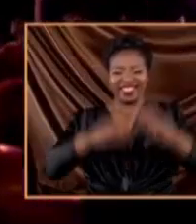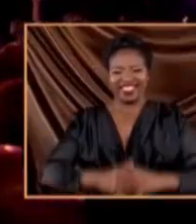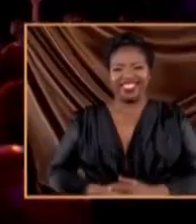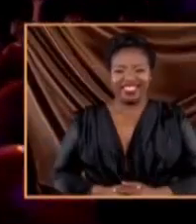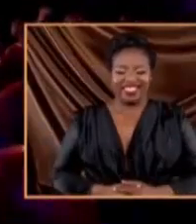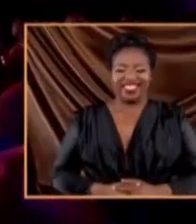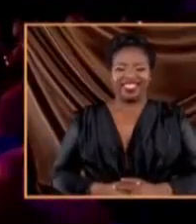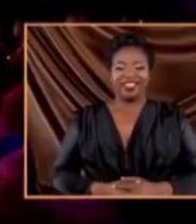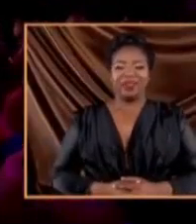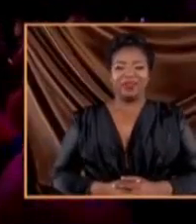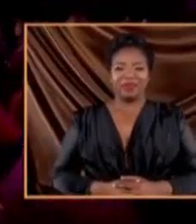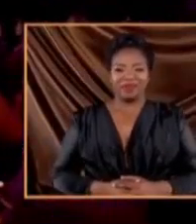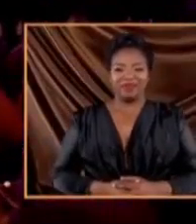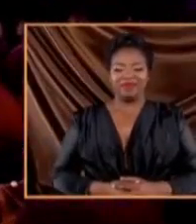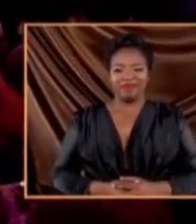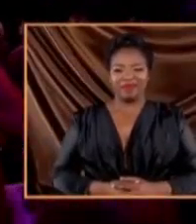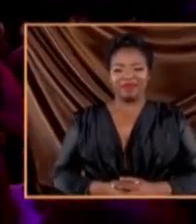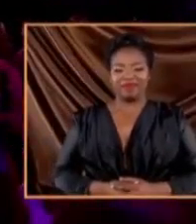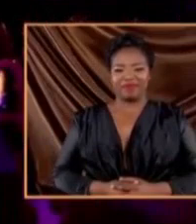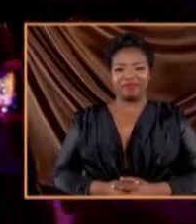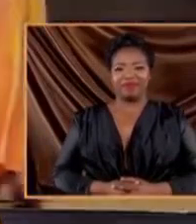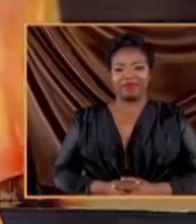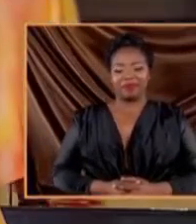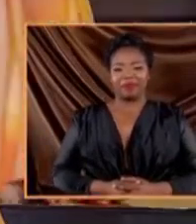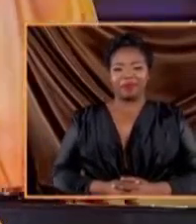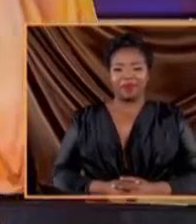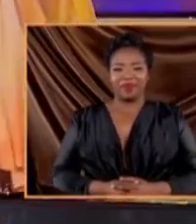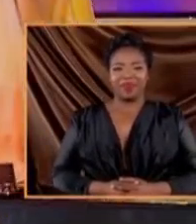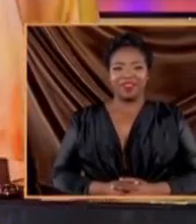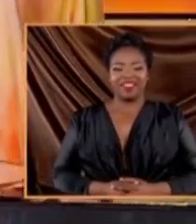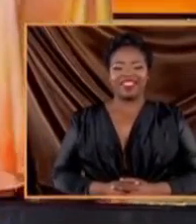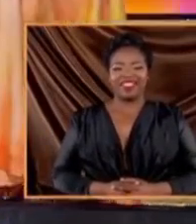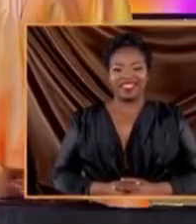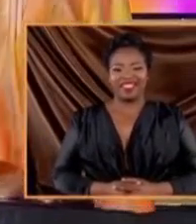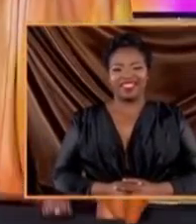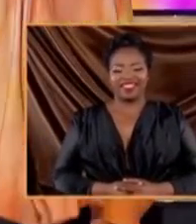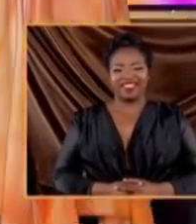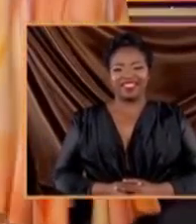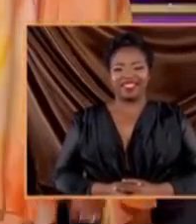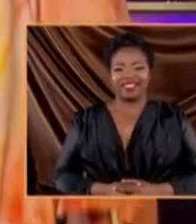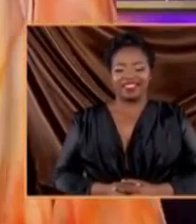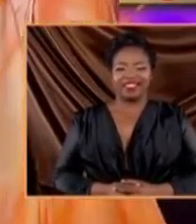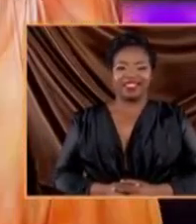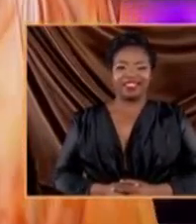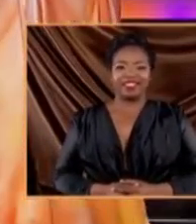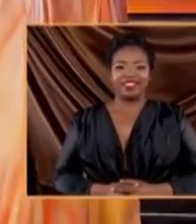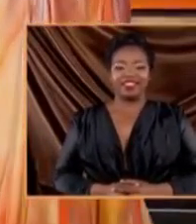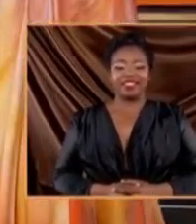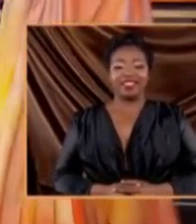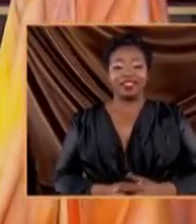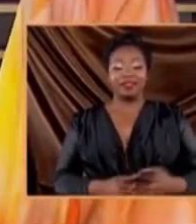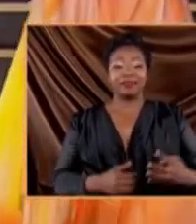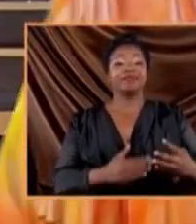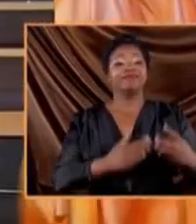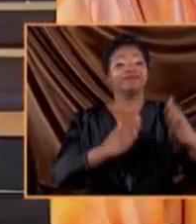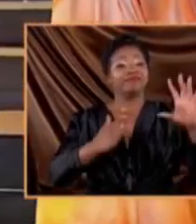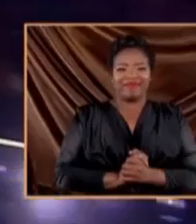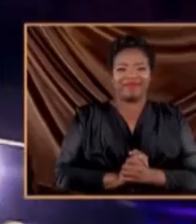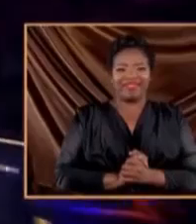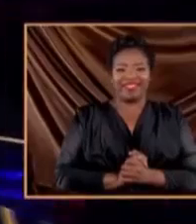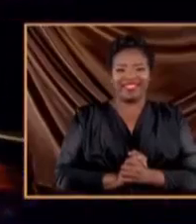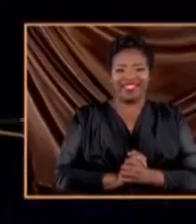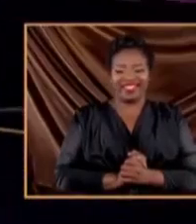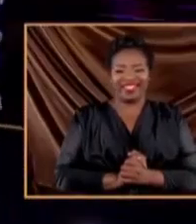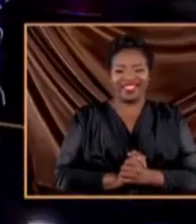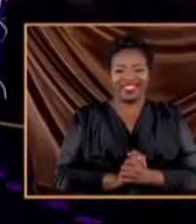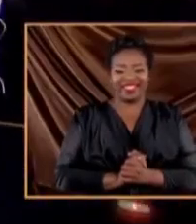advocate and mainstream the rights of persons with disabilities messages as enshrined in our democratic principles as well